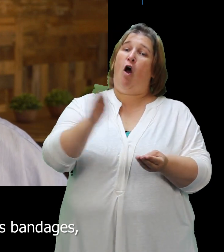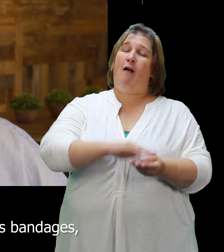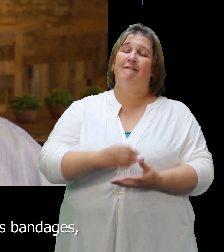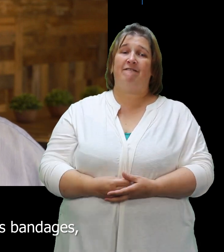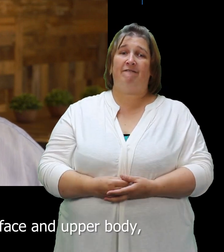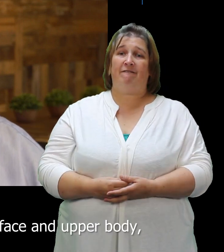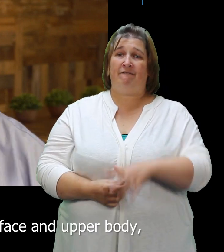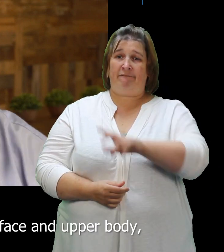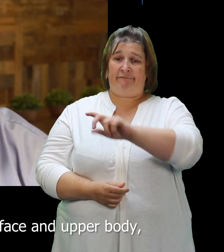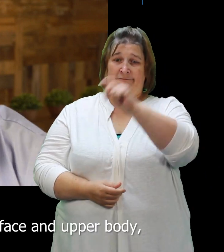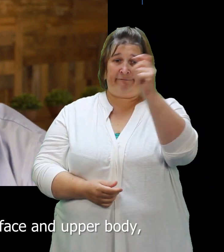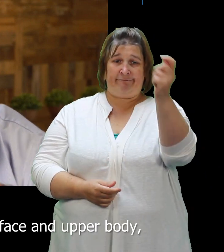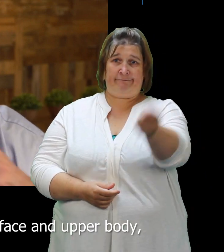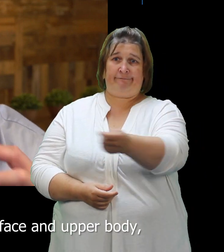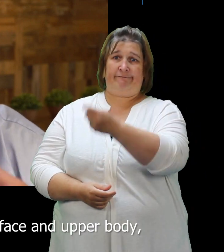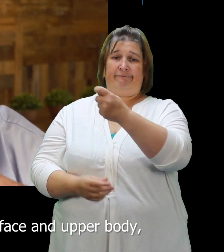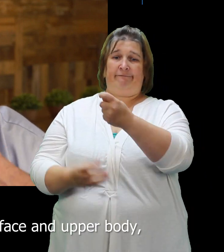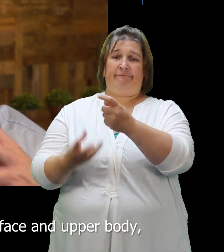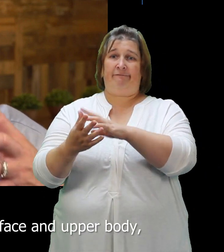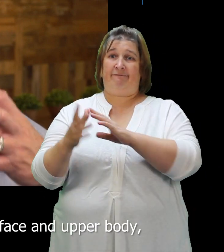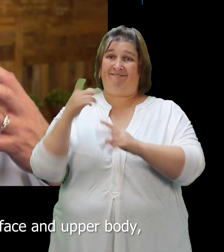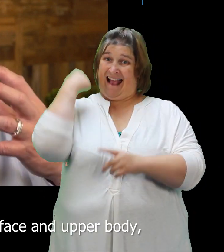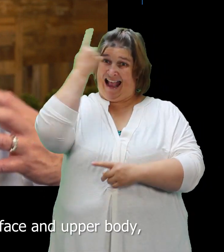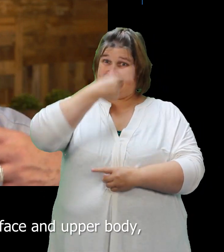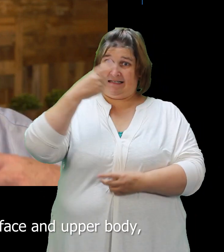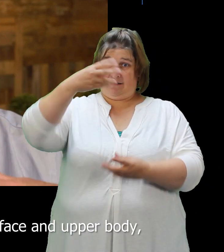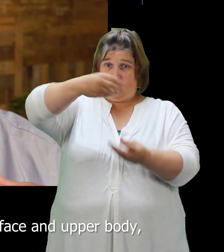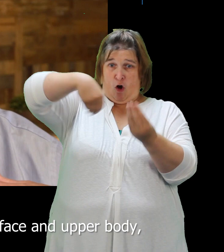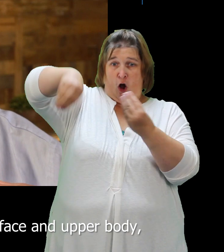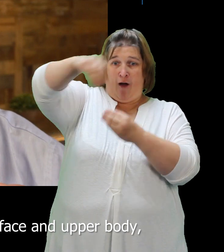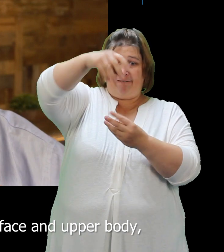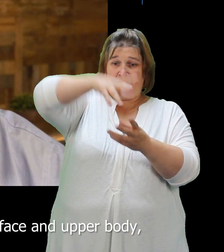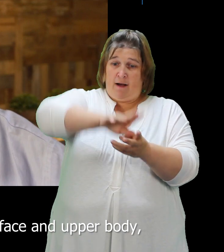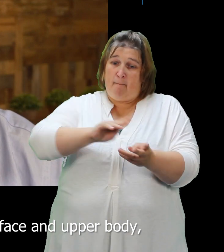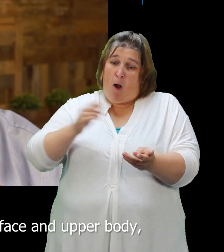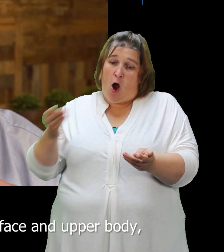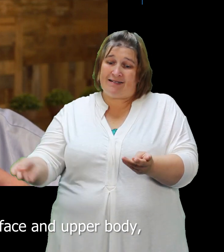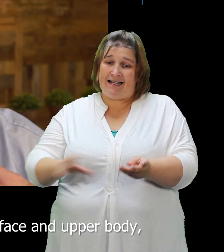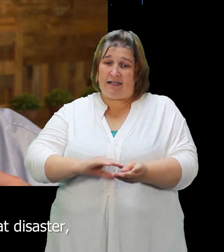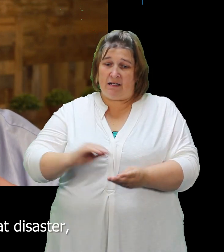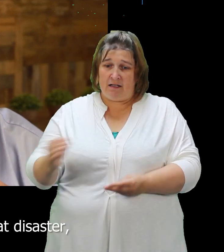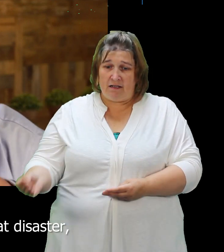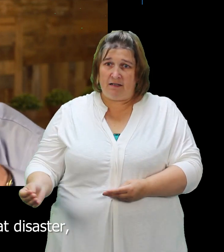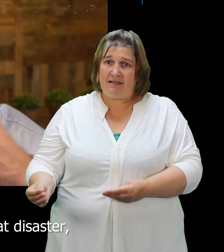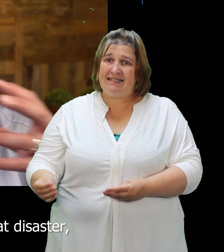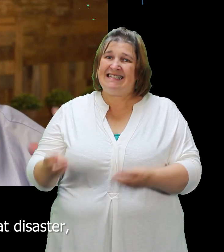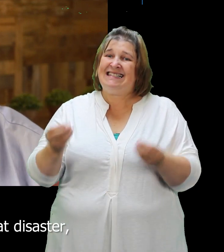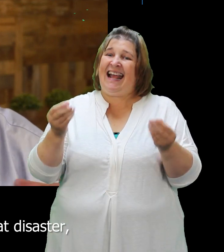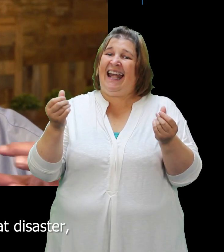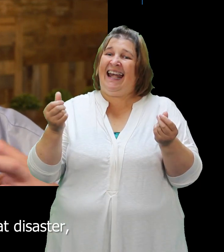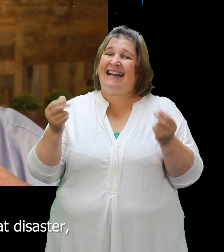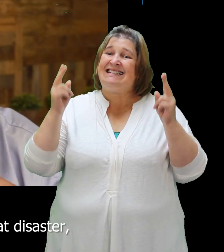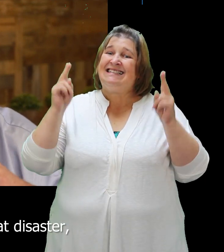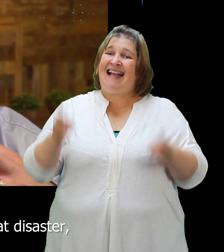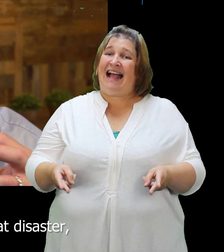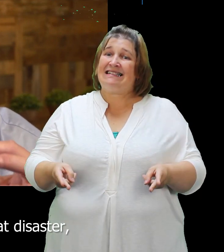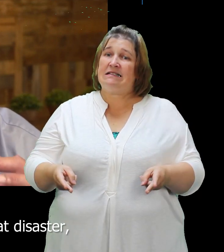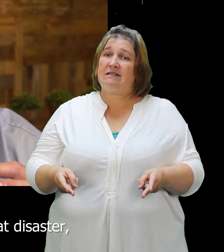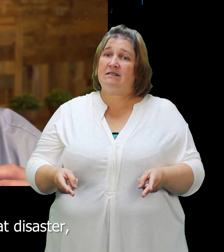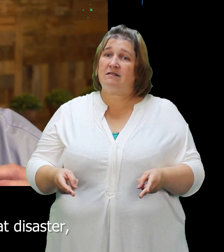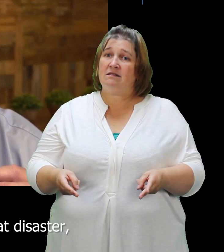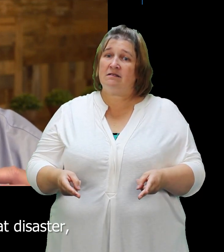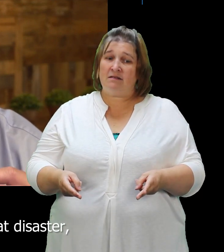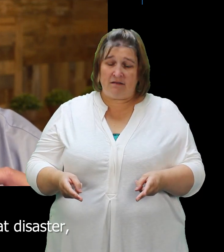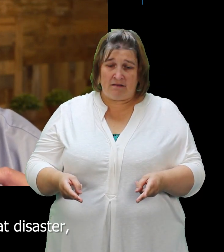bandages, as they untook bandages from my dad's face and upper body, all the dead burnt skin from